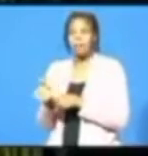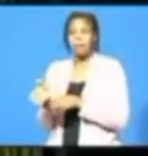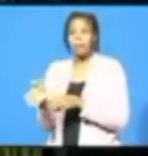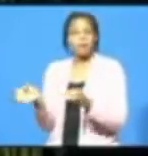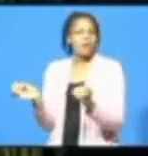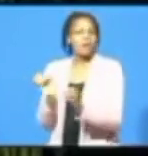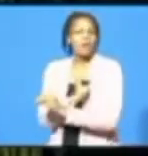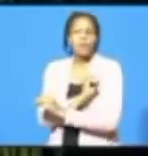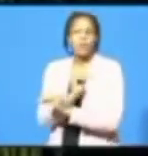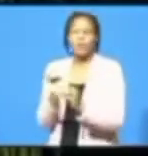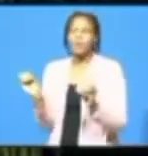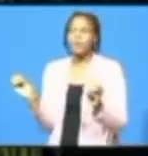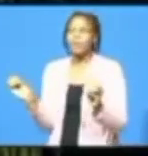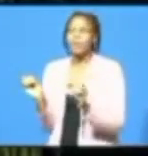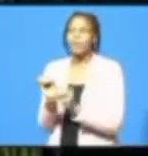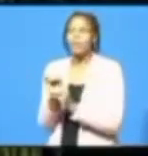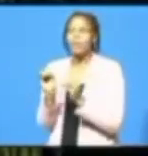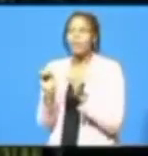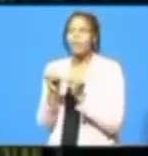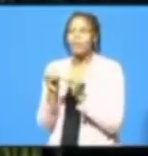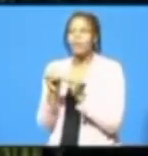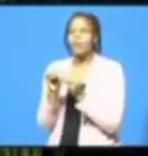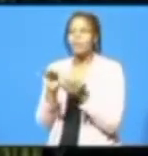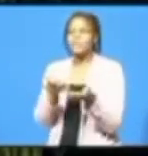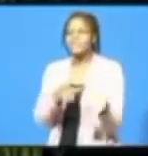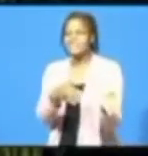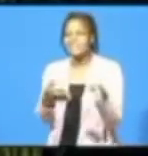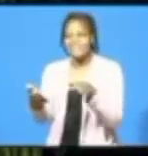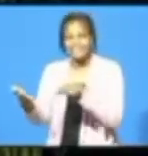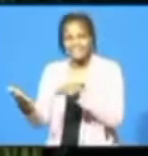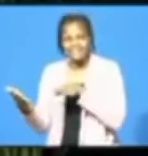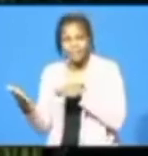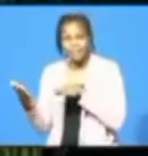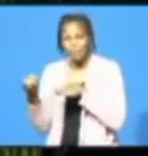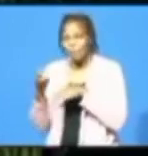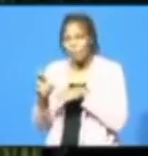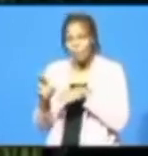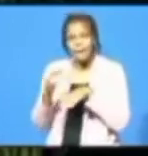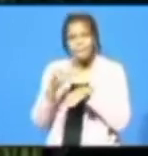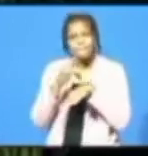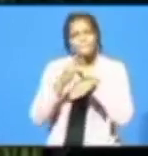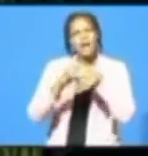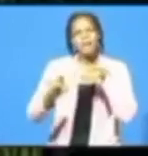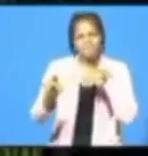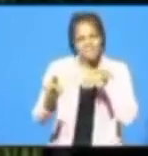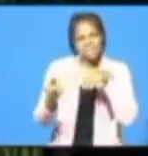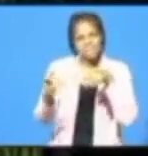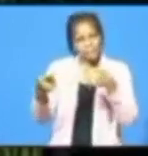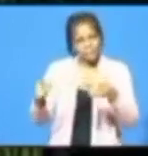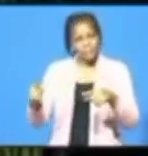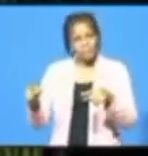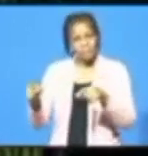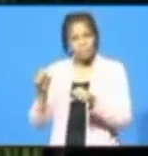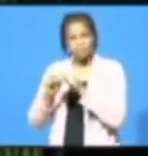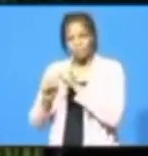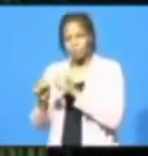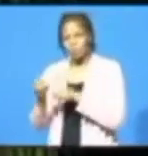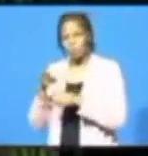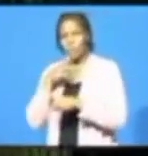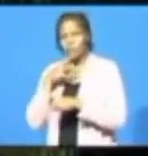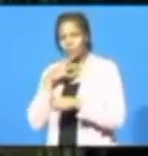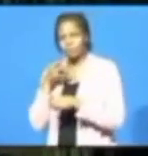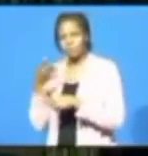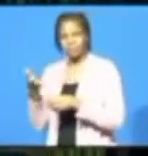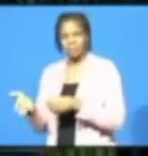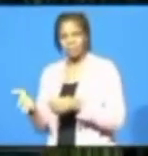more death or barrenness. So the water remains healed